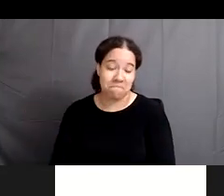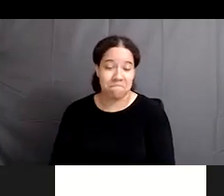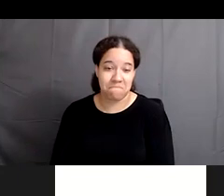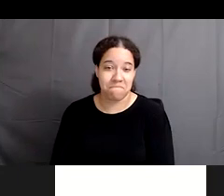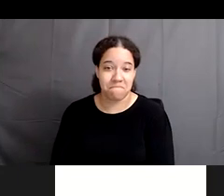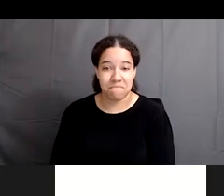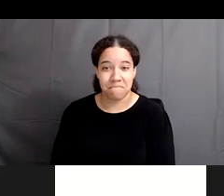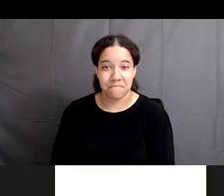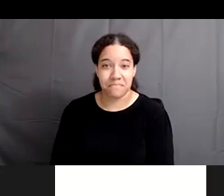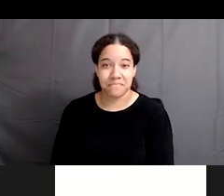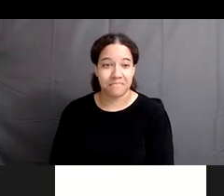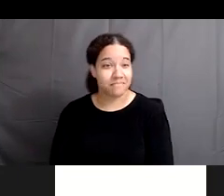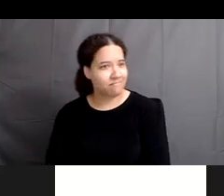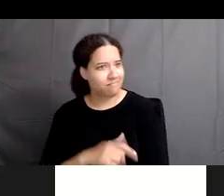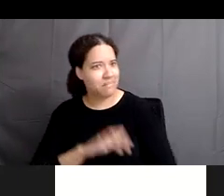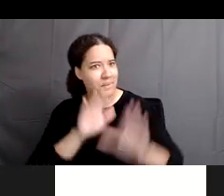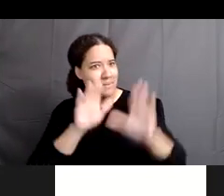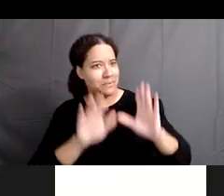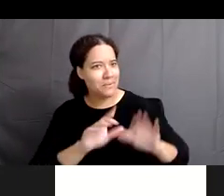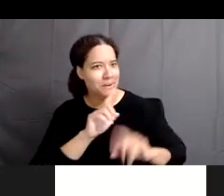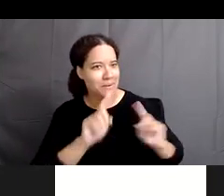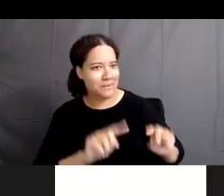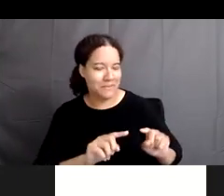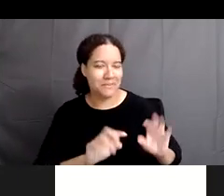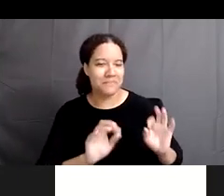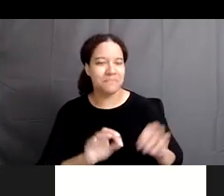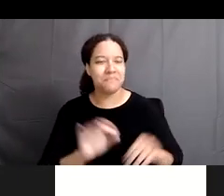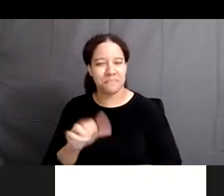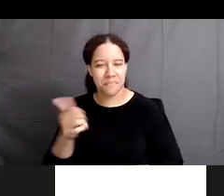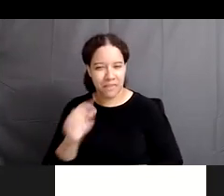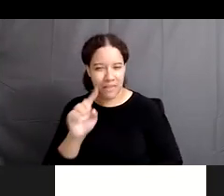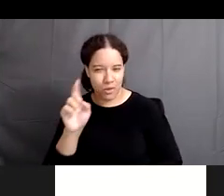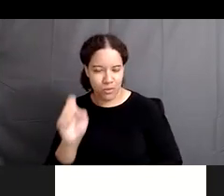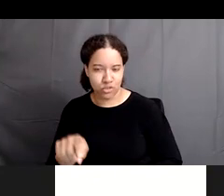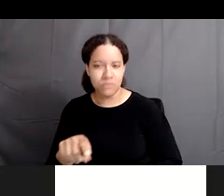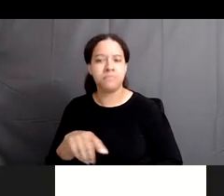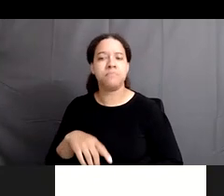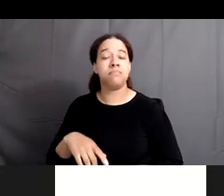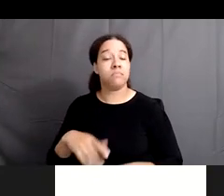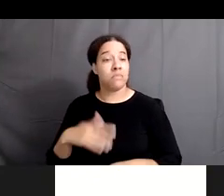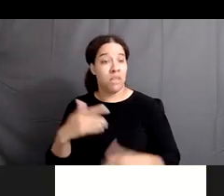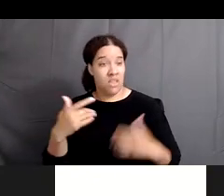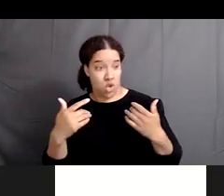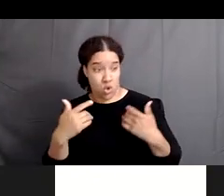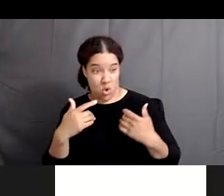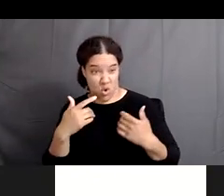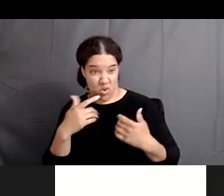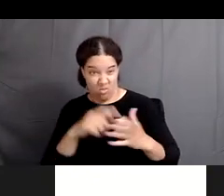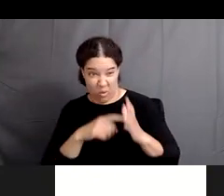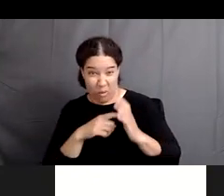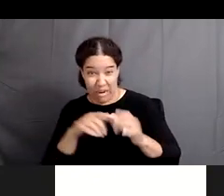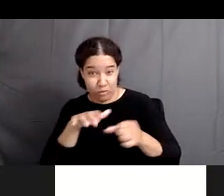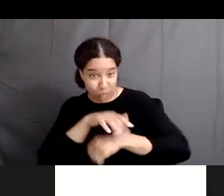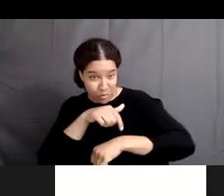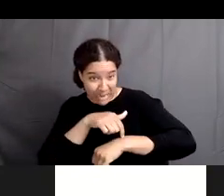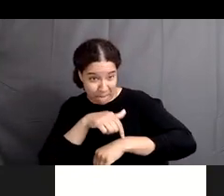That was a great answer. One more I have is, do you have to be a full-time employee to be an